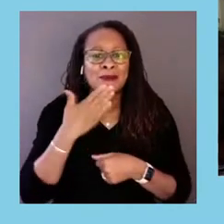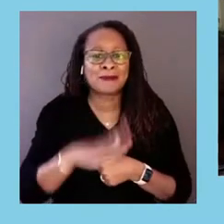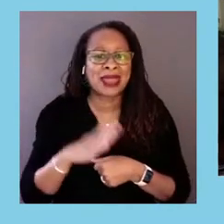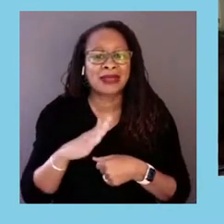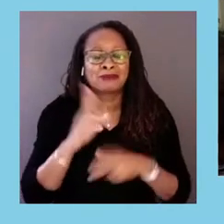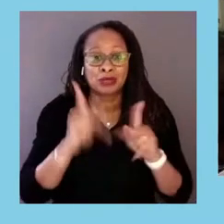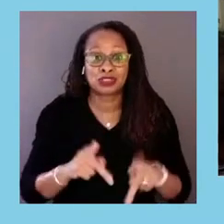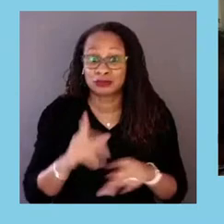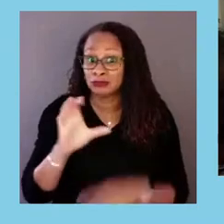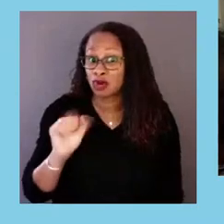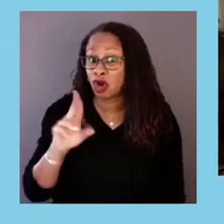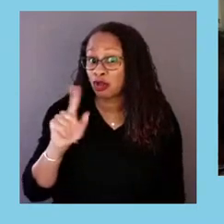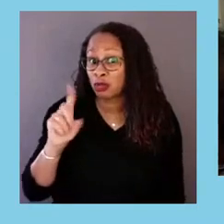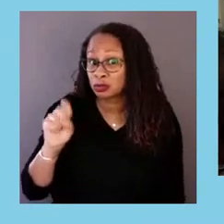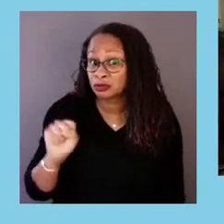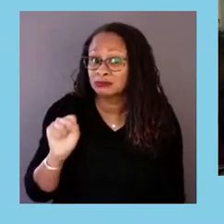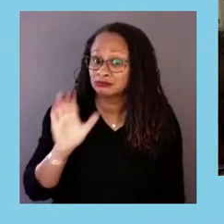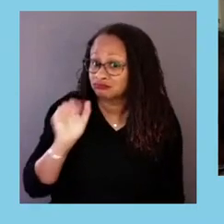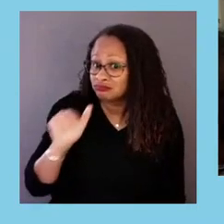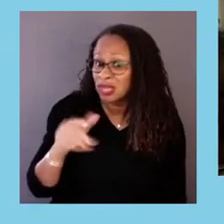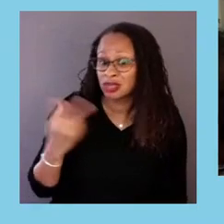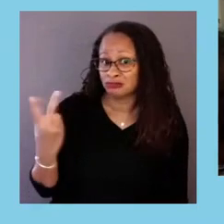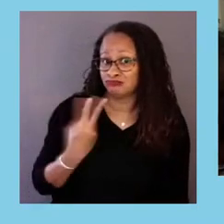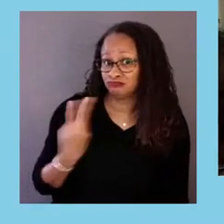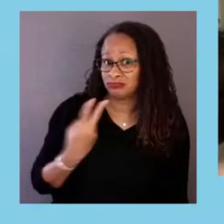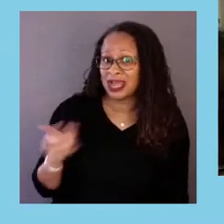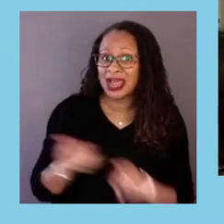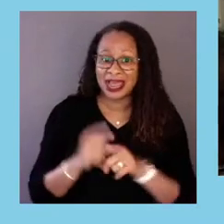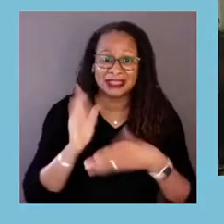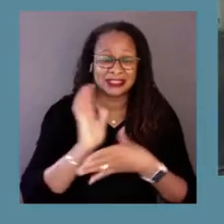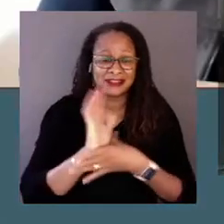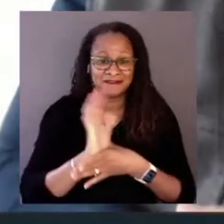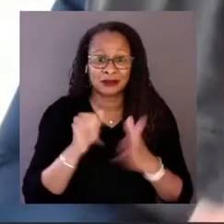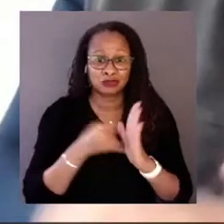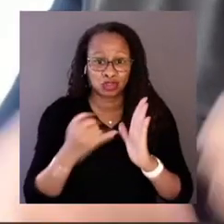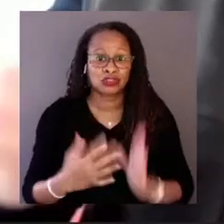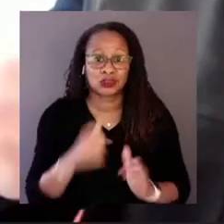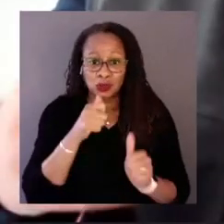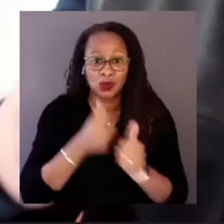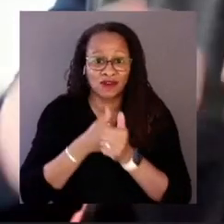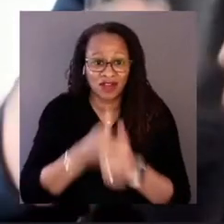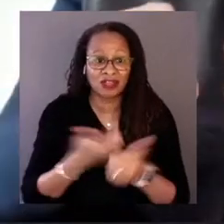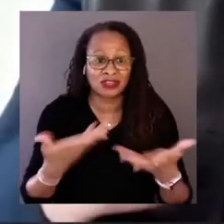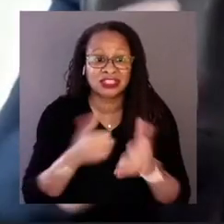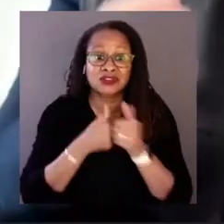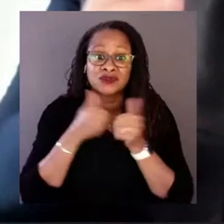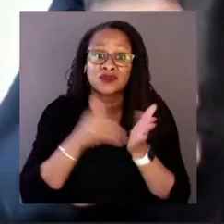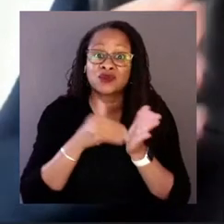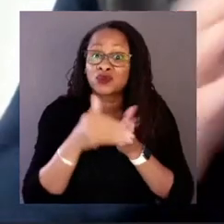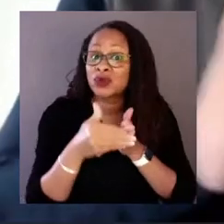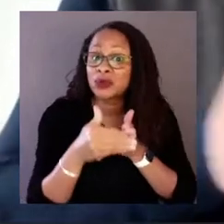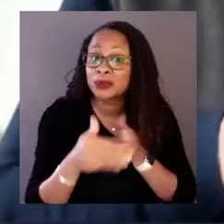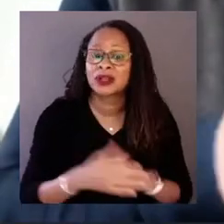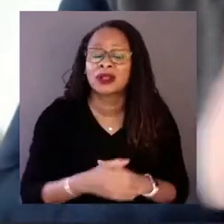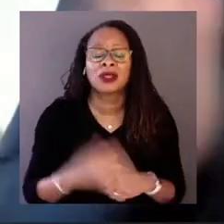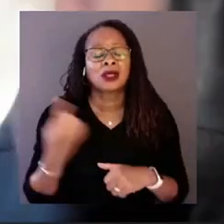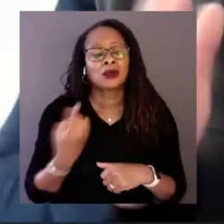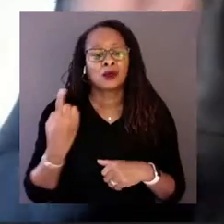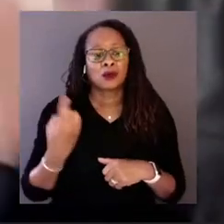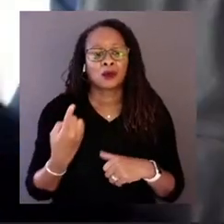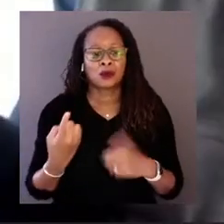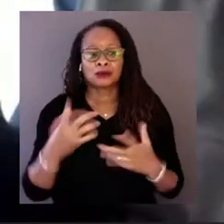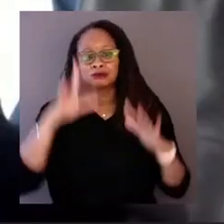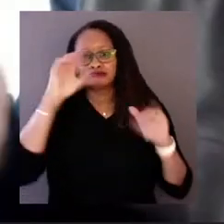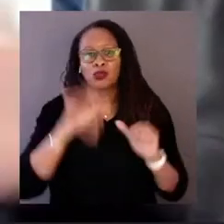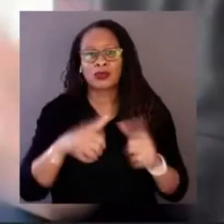you and I, you know, as film journalists that follow this frequently, we always hope that we can split ourselves